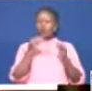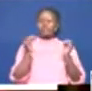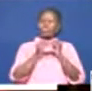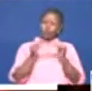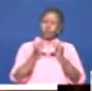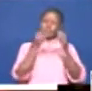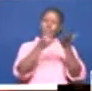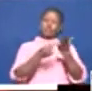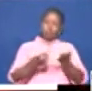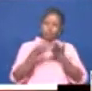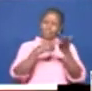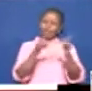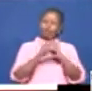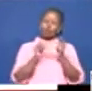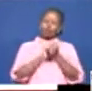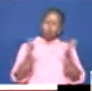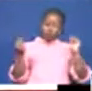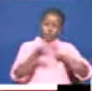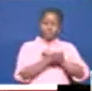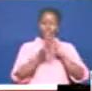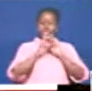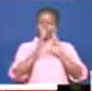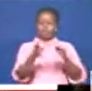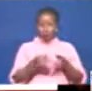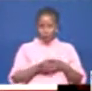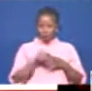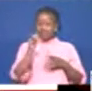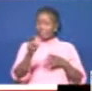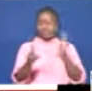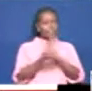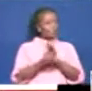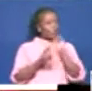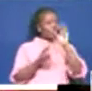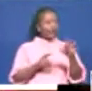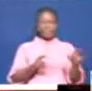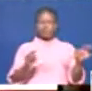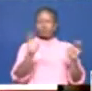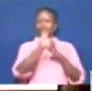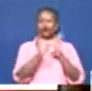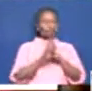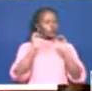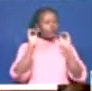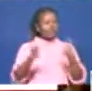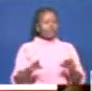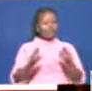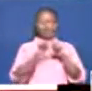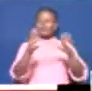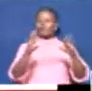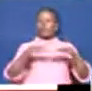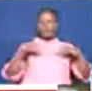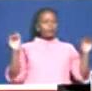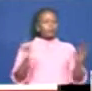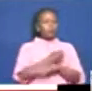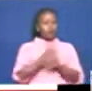done to moderate. That is illegal, it is unconstitutional, it is completely unacceptable. And this